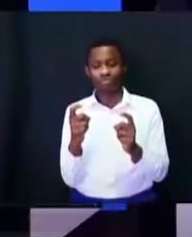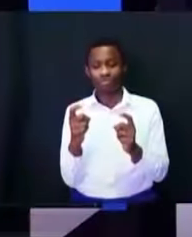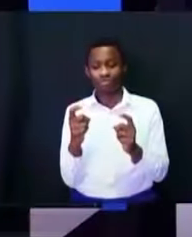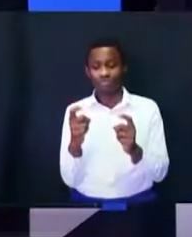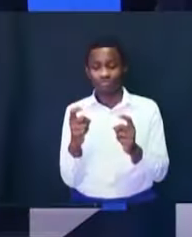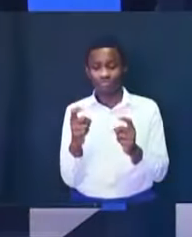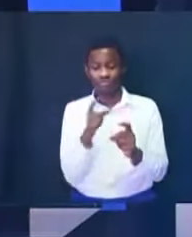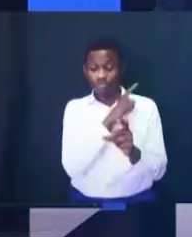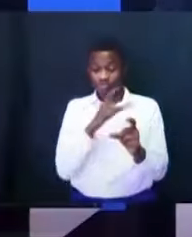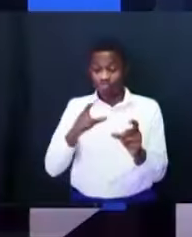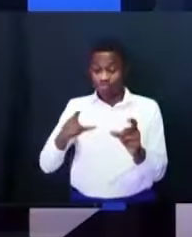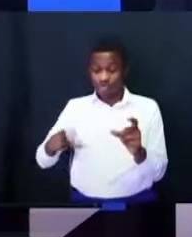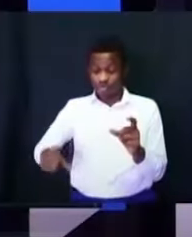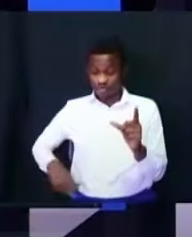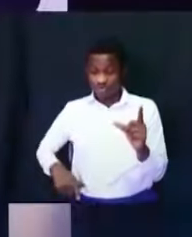be